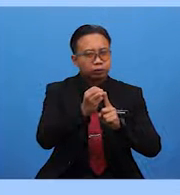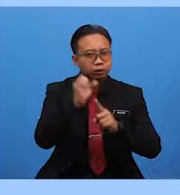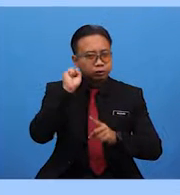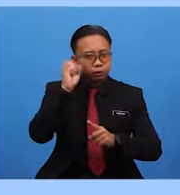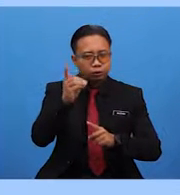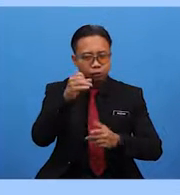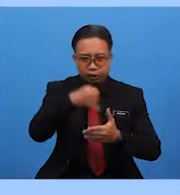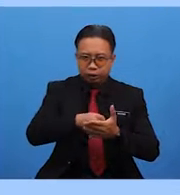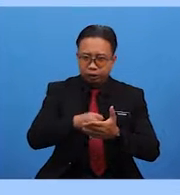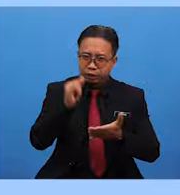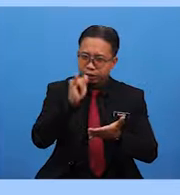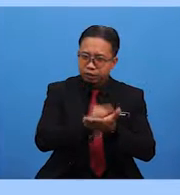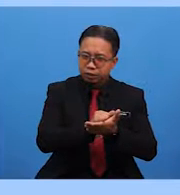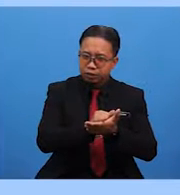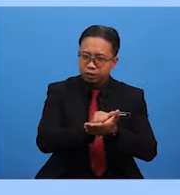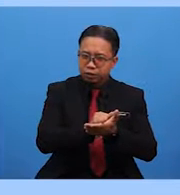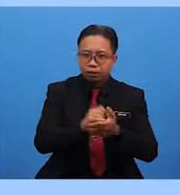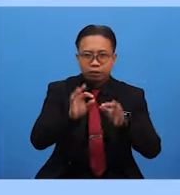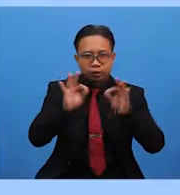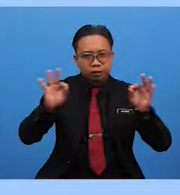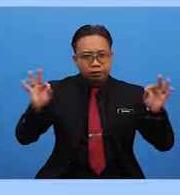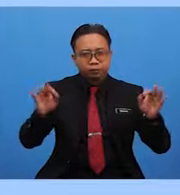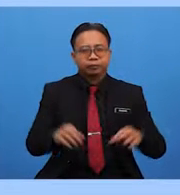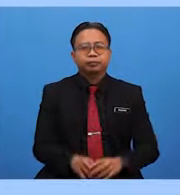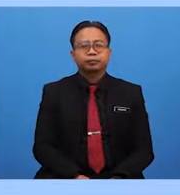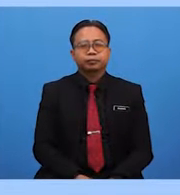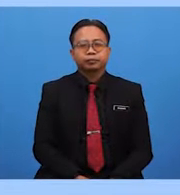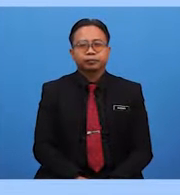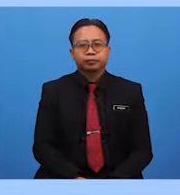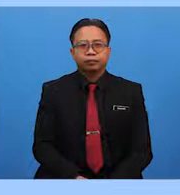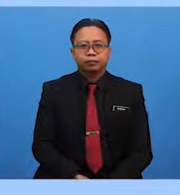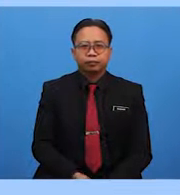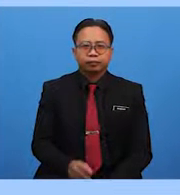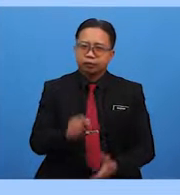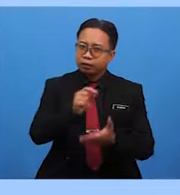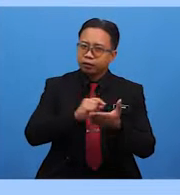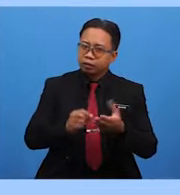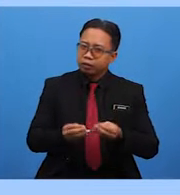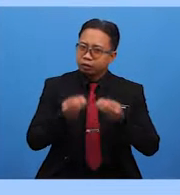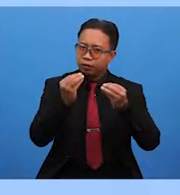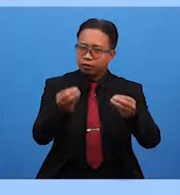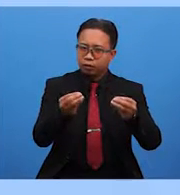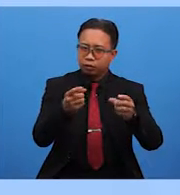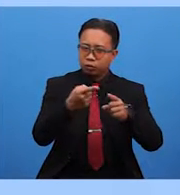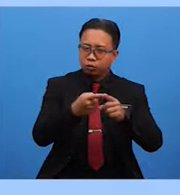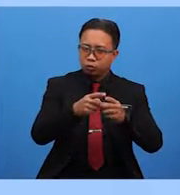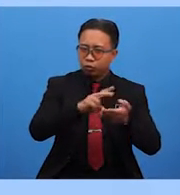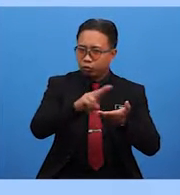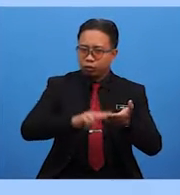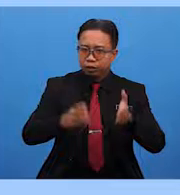should in this sentence? In this sentence, the writer is giving an advice to the